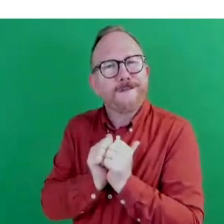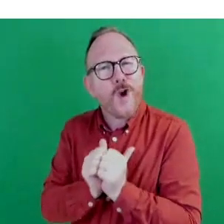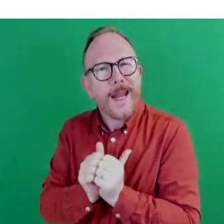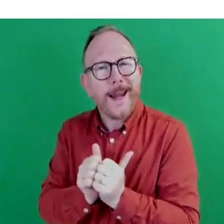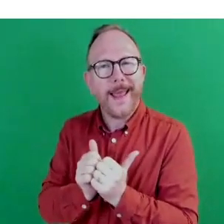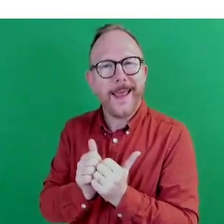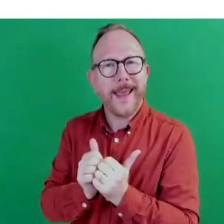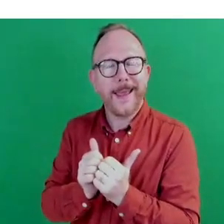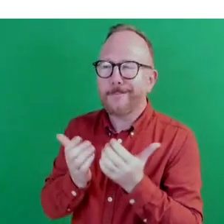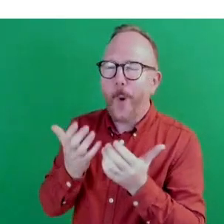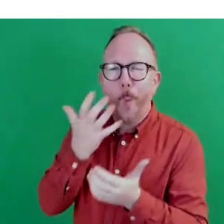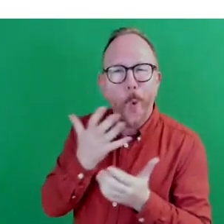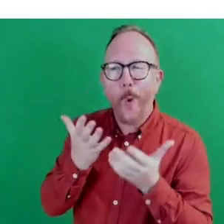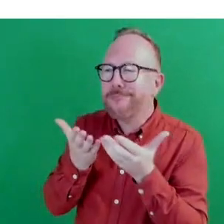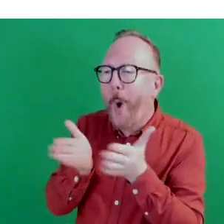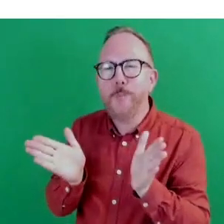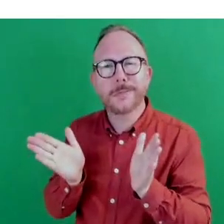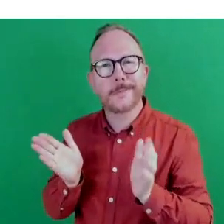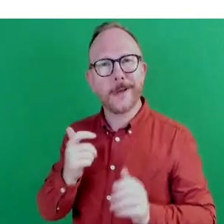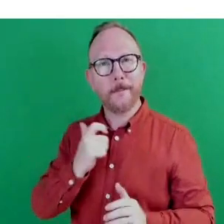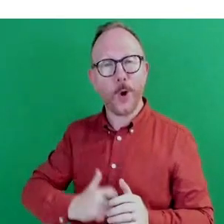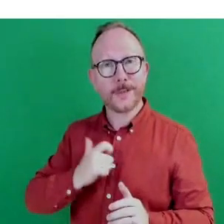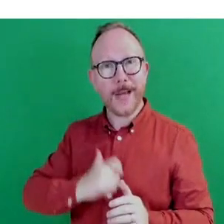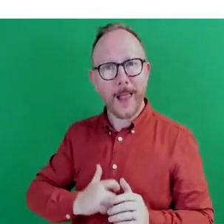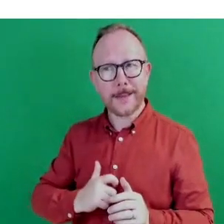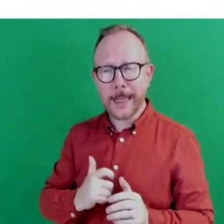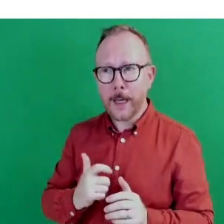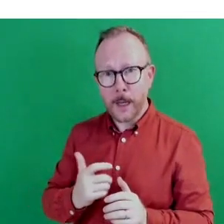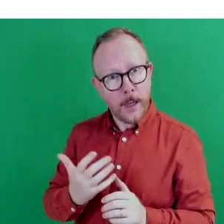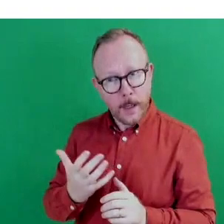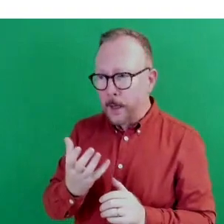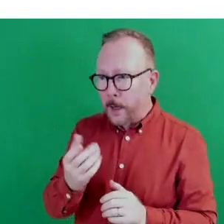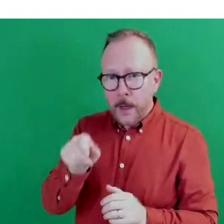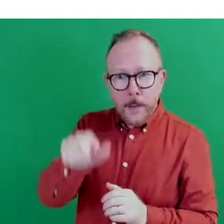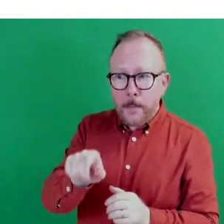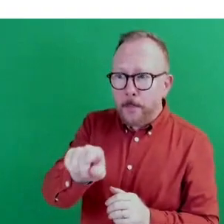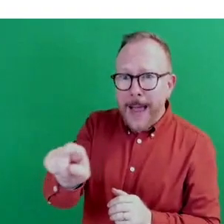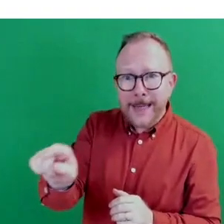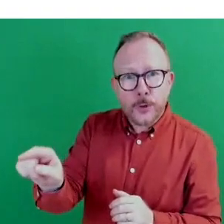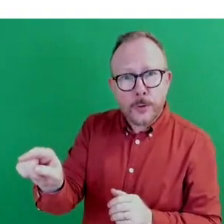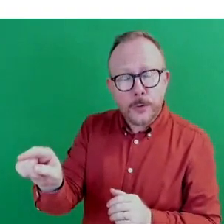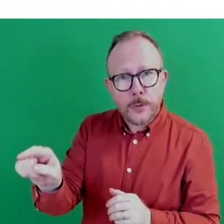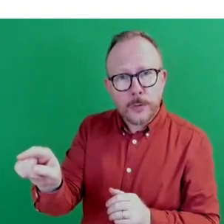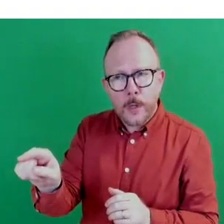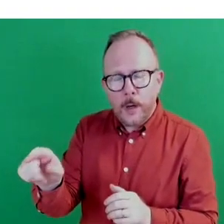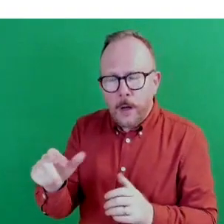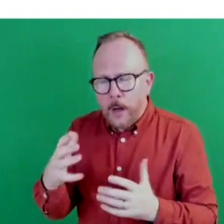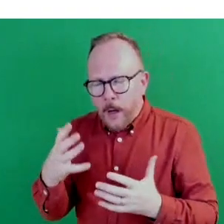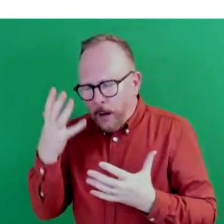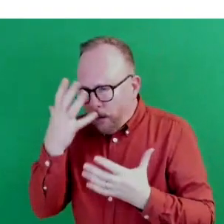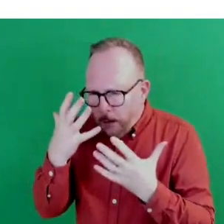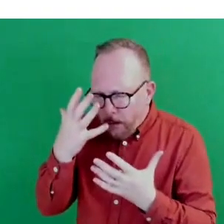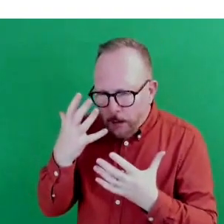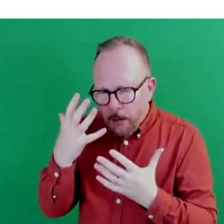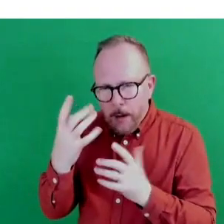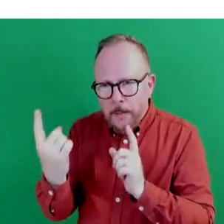because again, these people are patients and clients that we see, they're opening up to you, so you really need to have